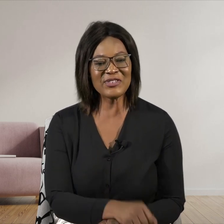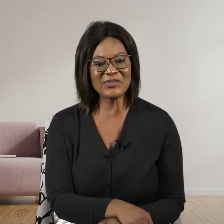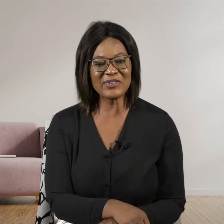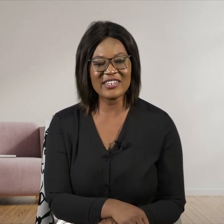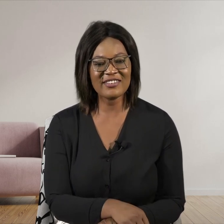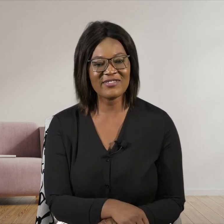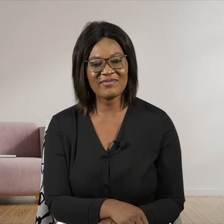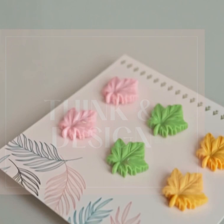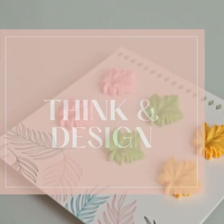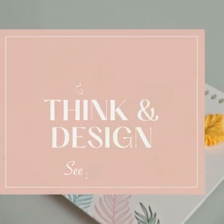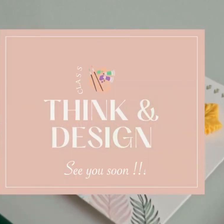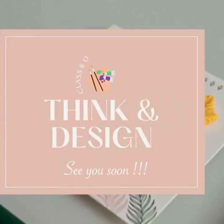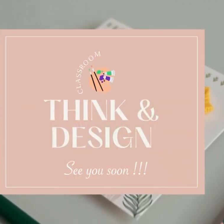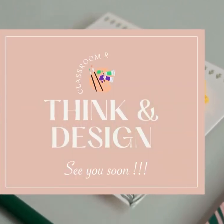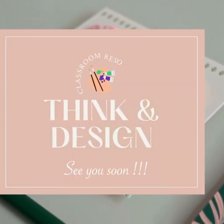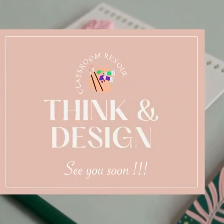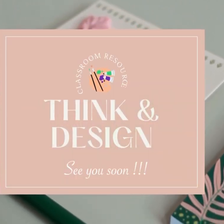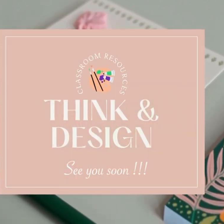you soon.